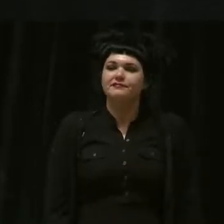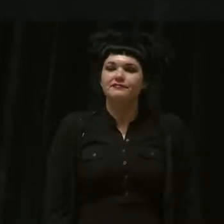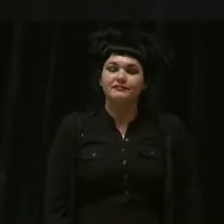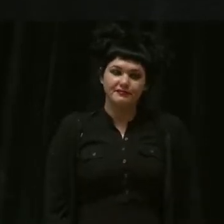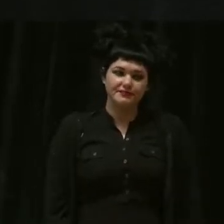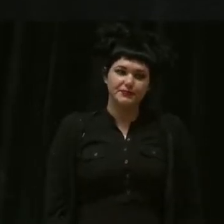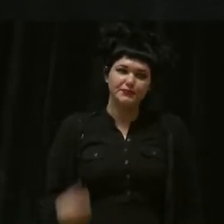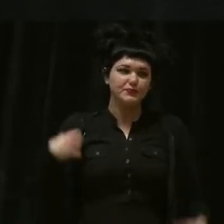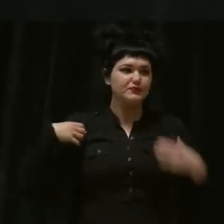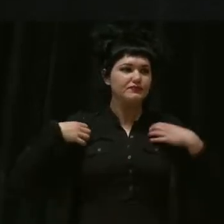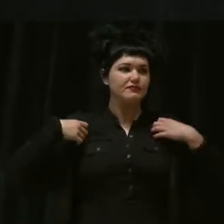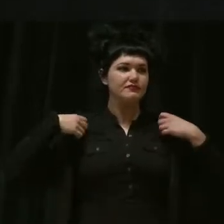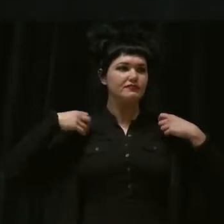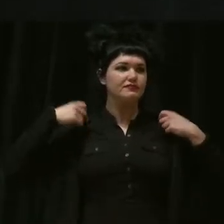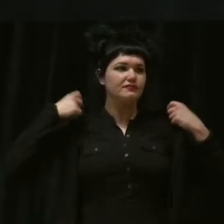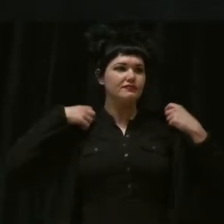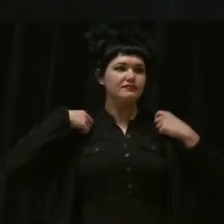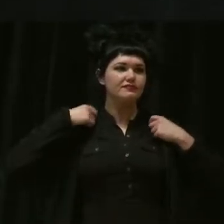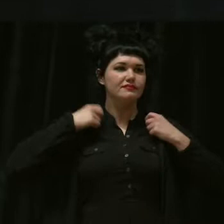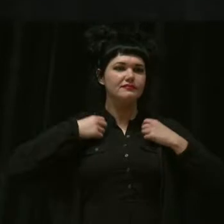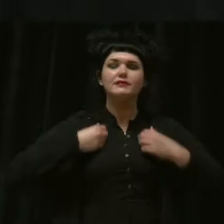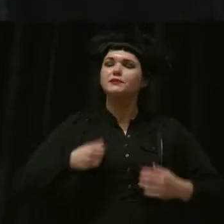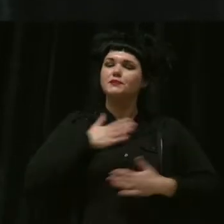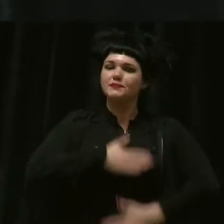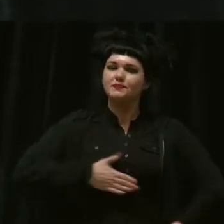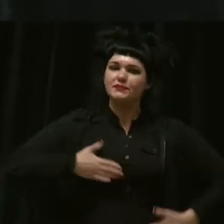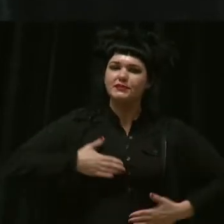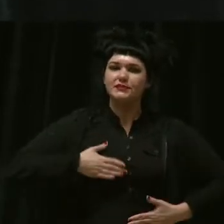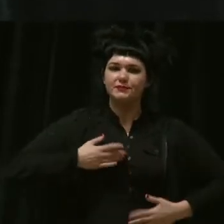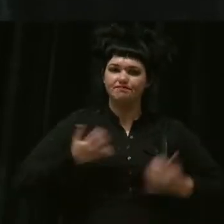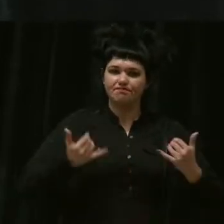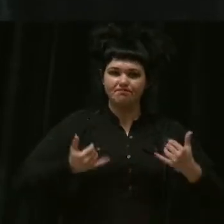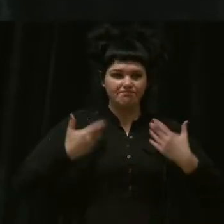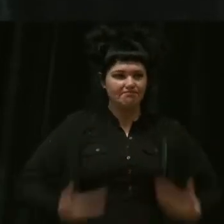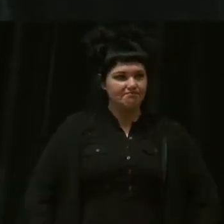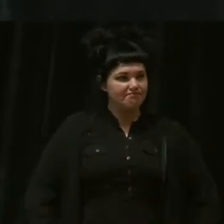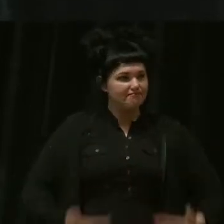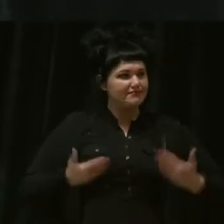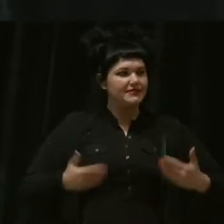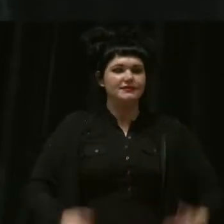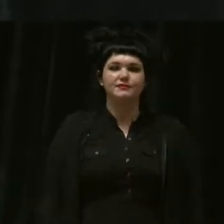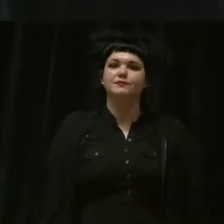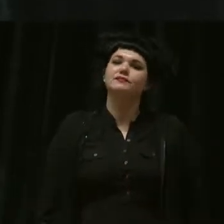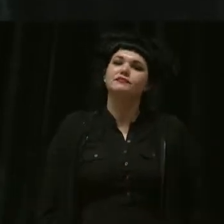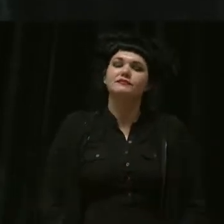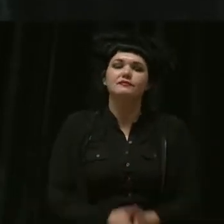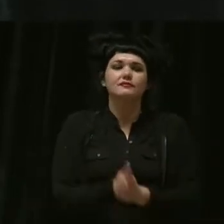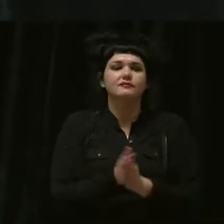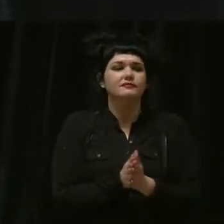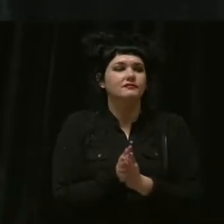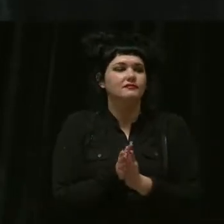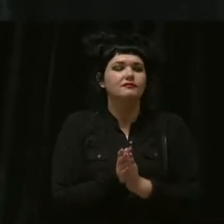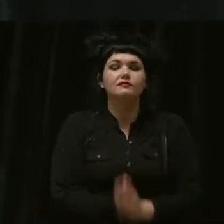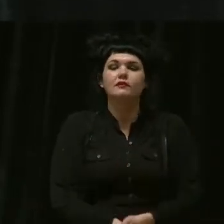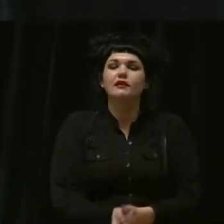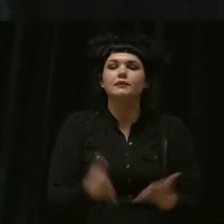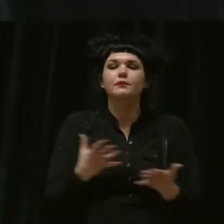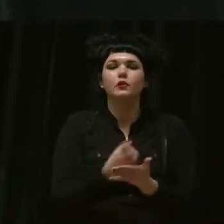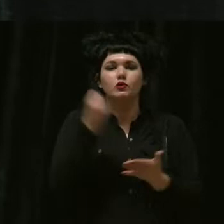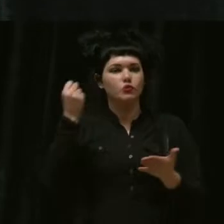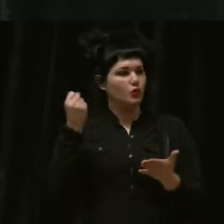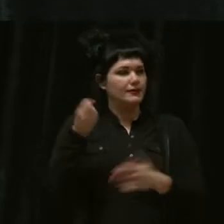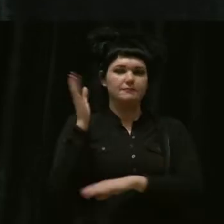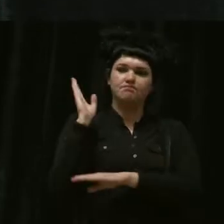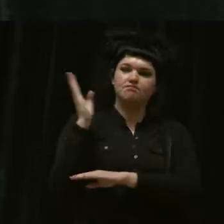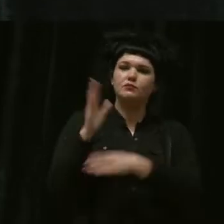afternoon. It is my pleasure today to have an opportunity to share with you some of the